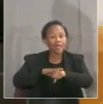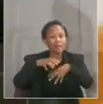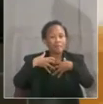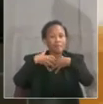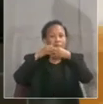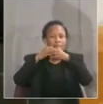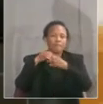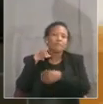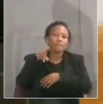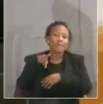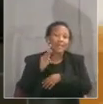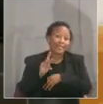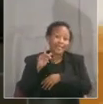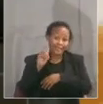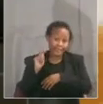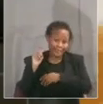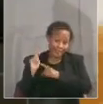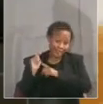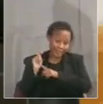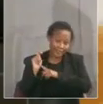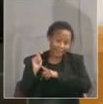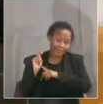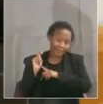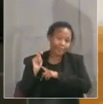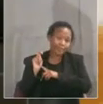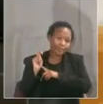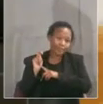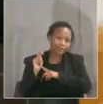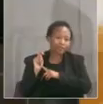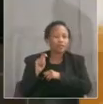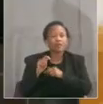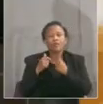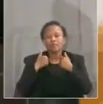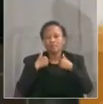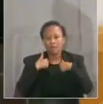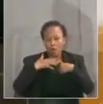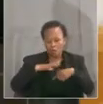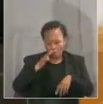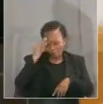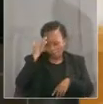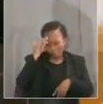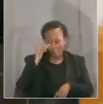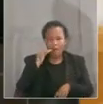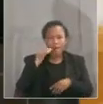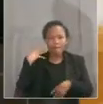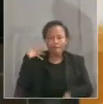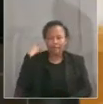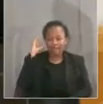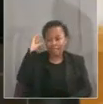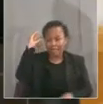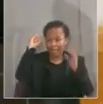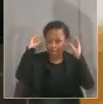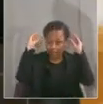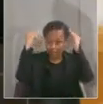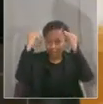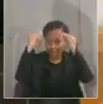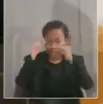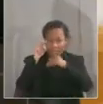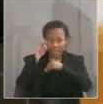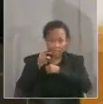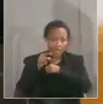In your recollection, did Minister Cele, outside of the IMC,